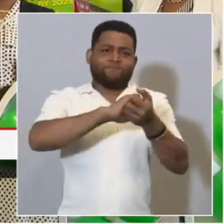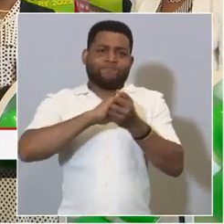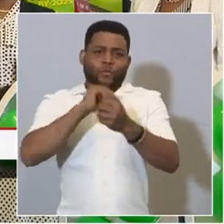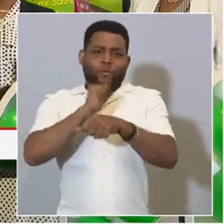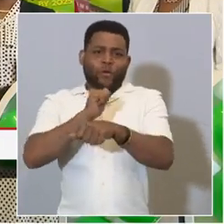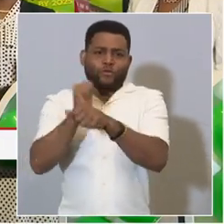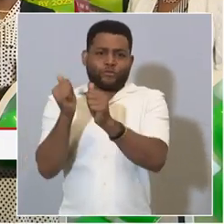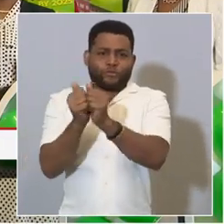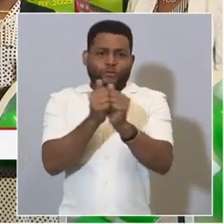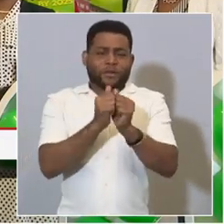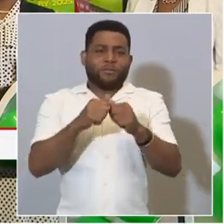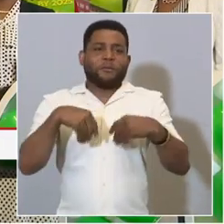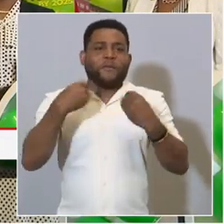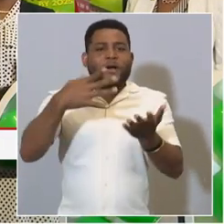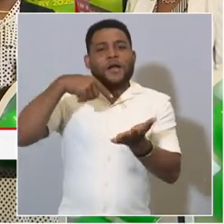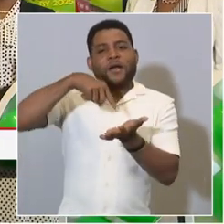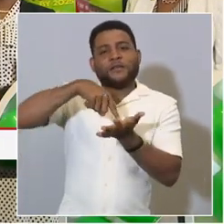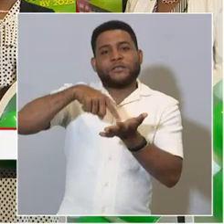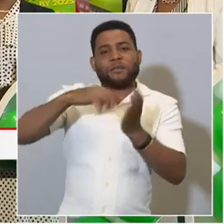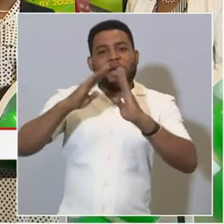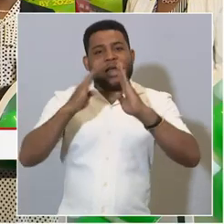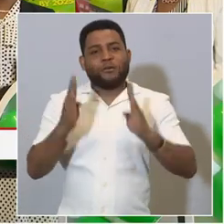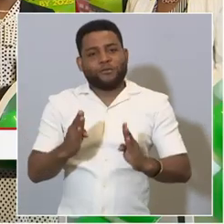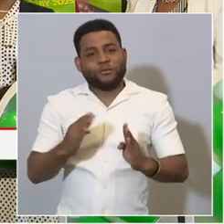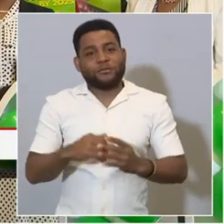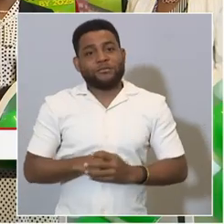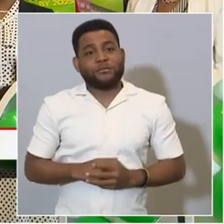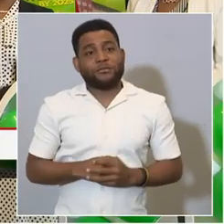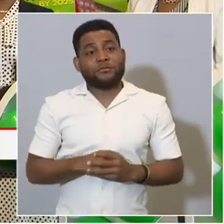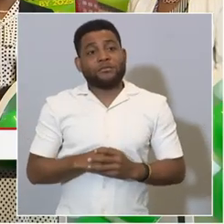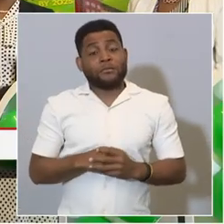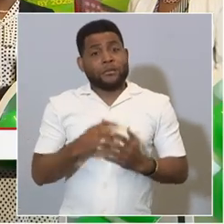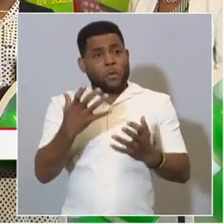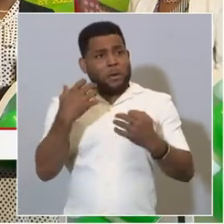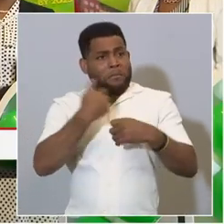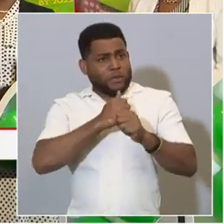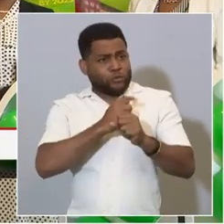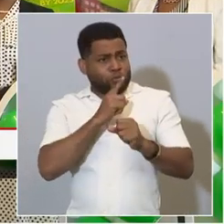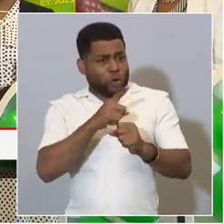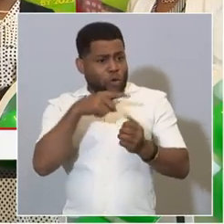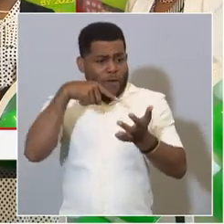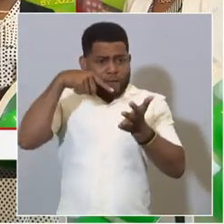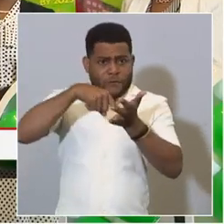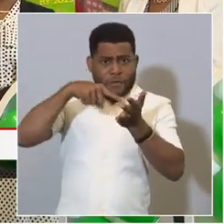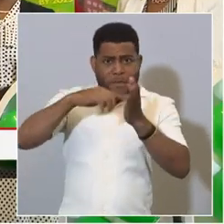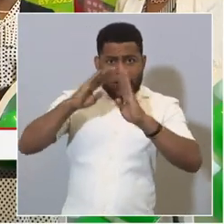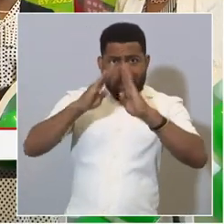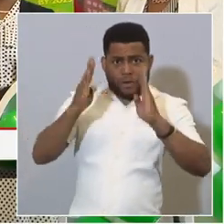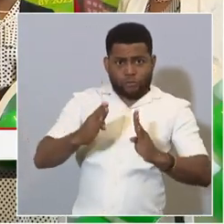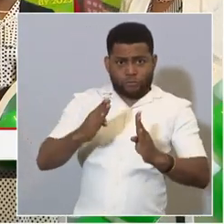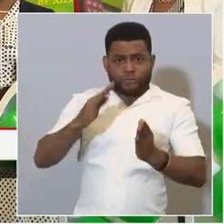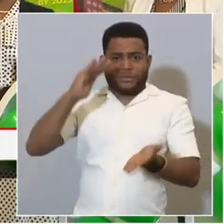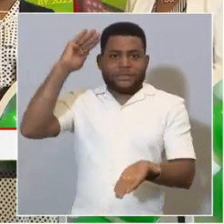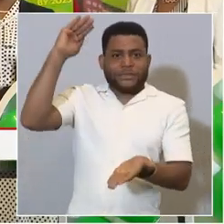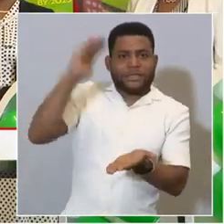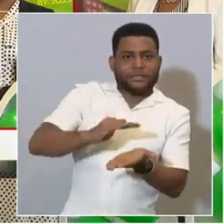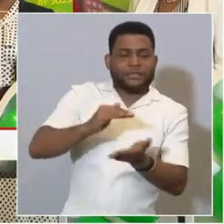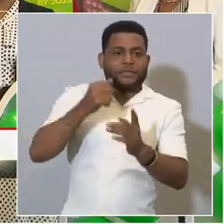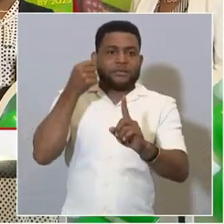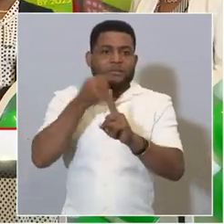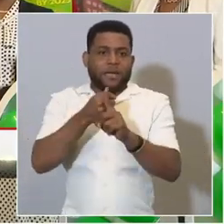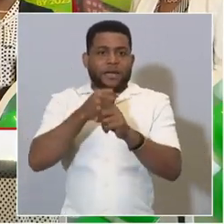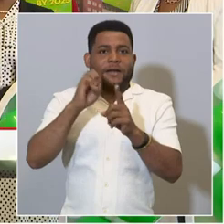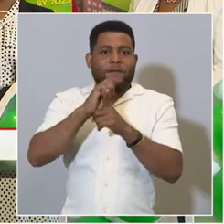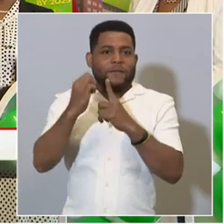The momentum and availability of funding, particularly for green affordable housing, is continuing to build. And so there will be more to come